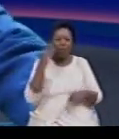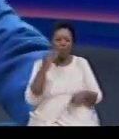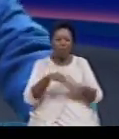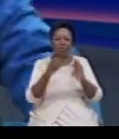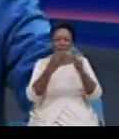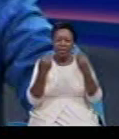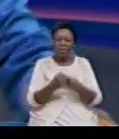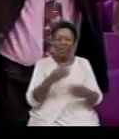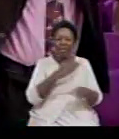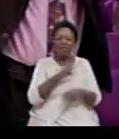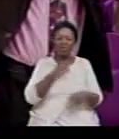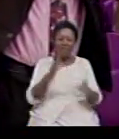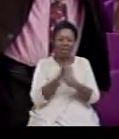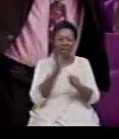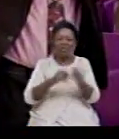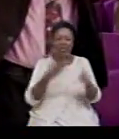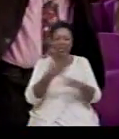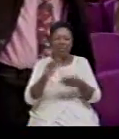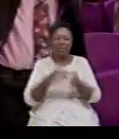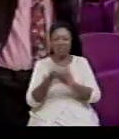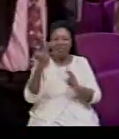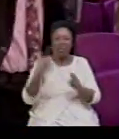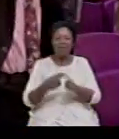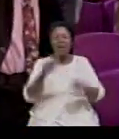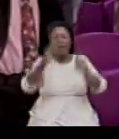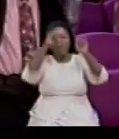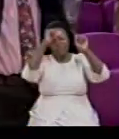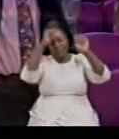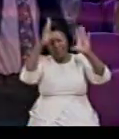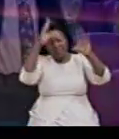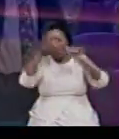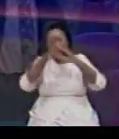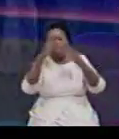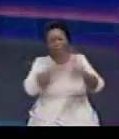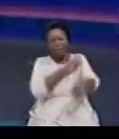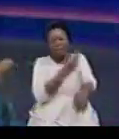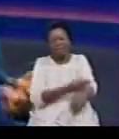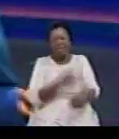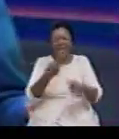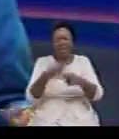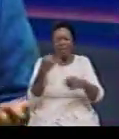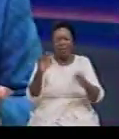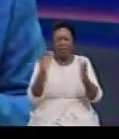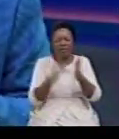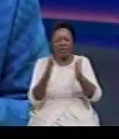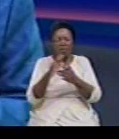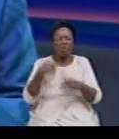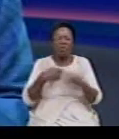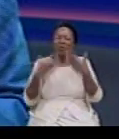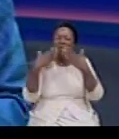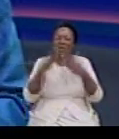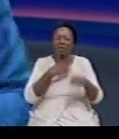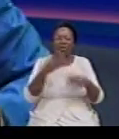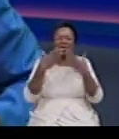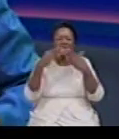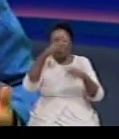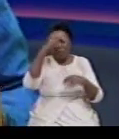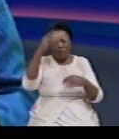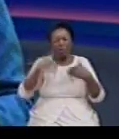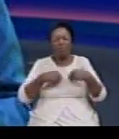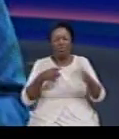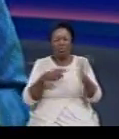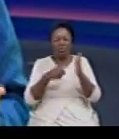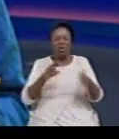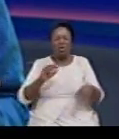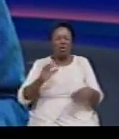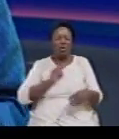everything away. Father, in the mighty name of Jesus, I thank you. We thank you for the examples you've shown us in Scripture, that